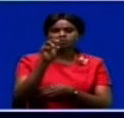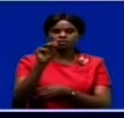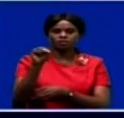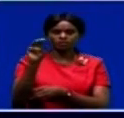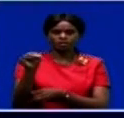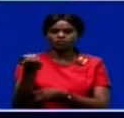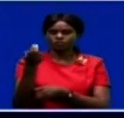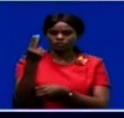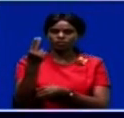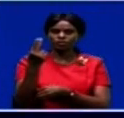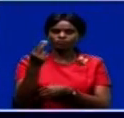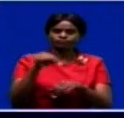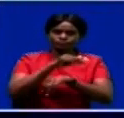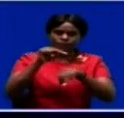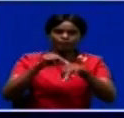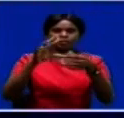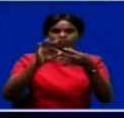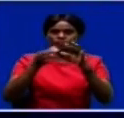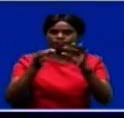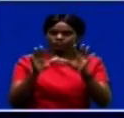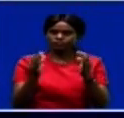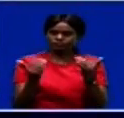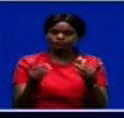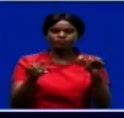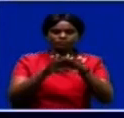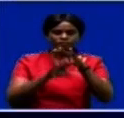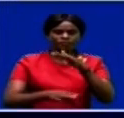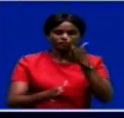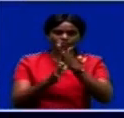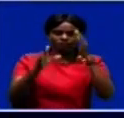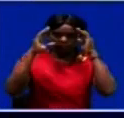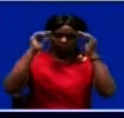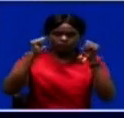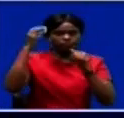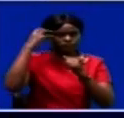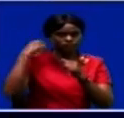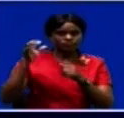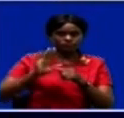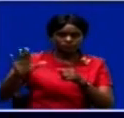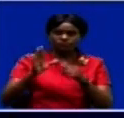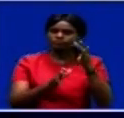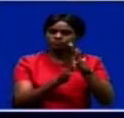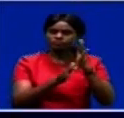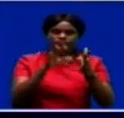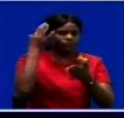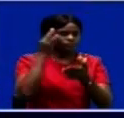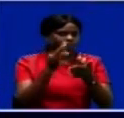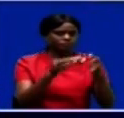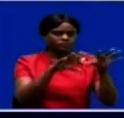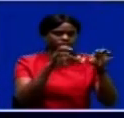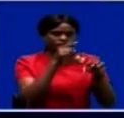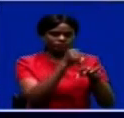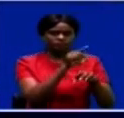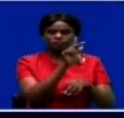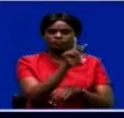and Mitigation Unit DMMU National Coordinator under the Vice President's office. And Deputy Secretary to the